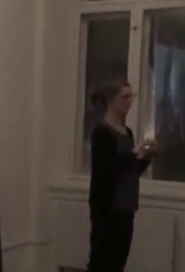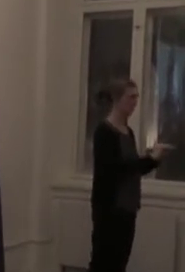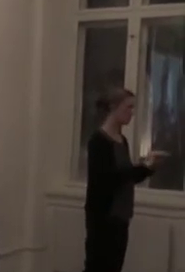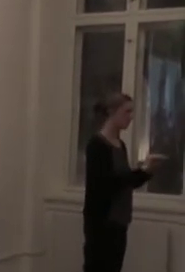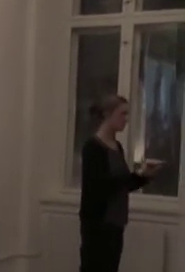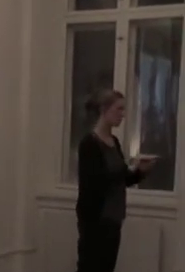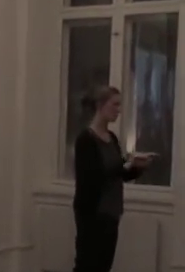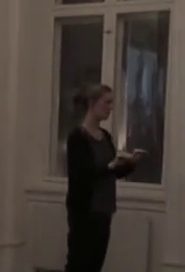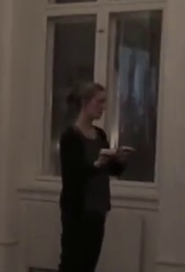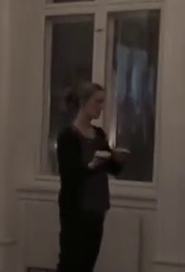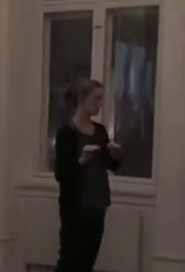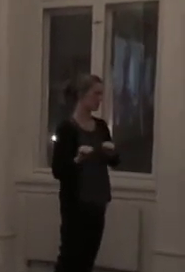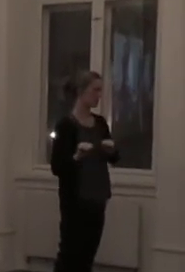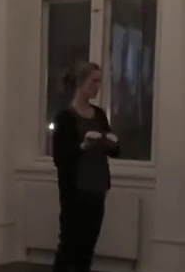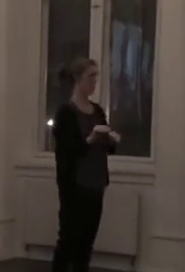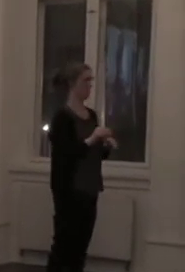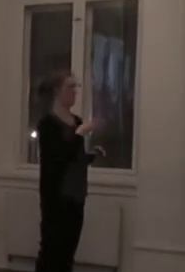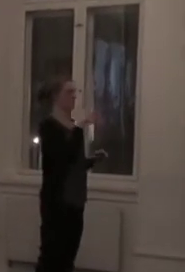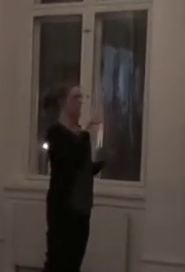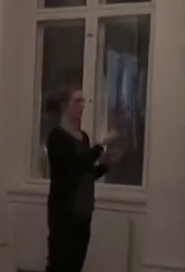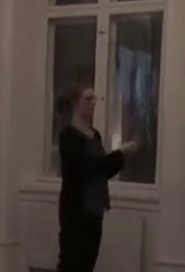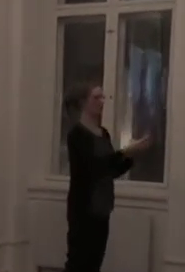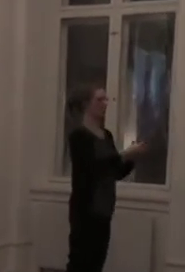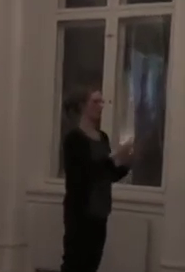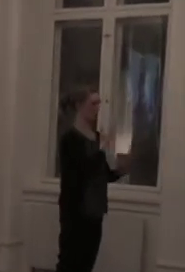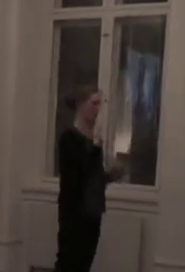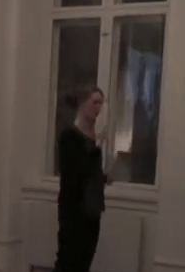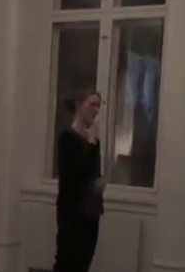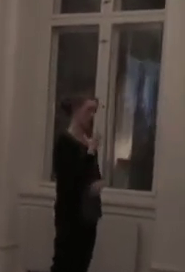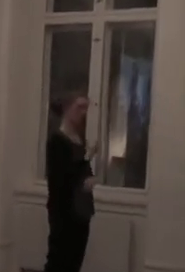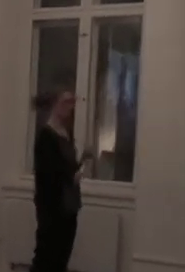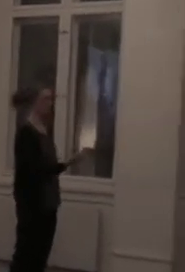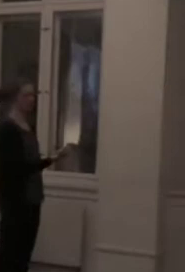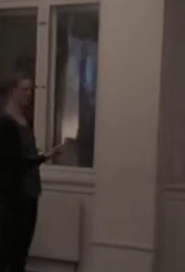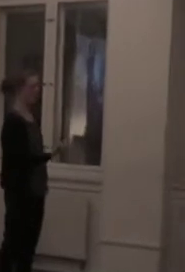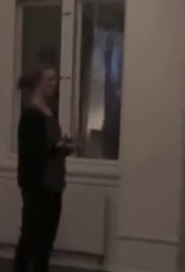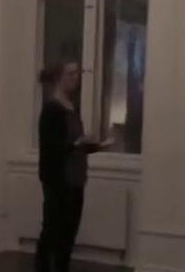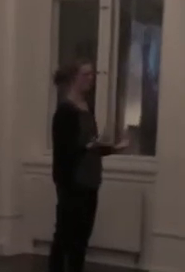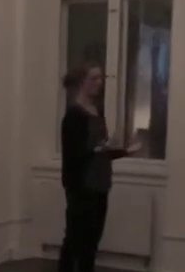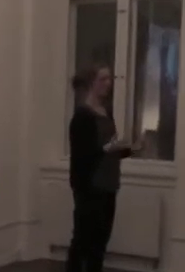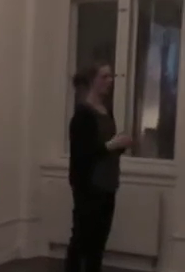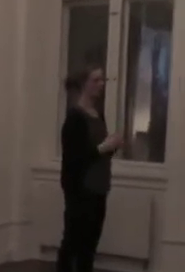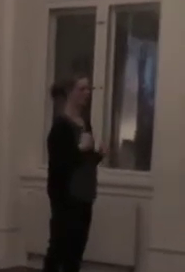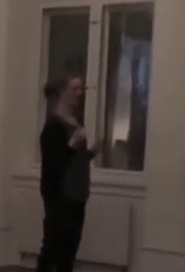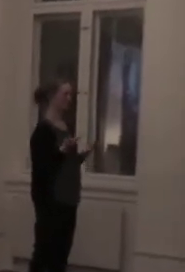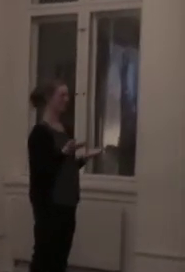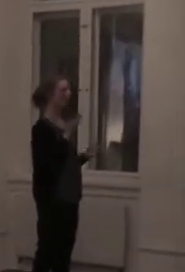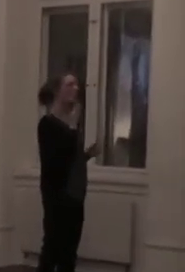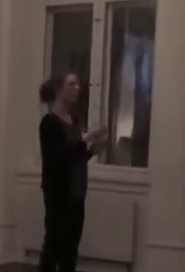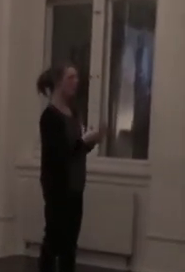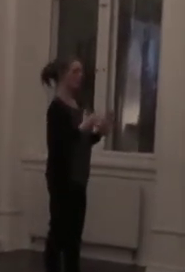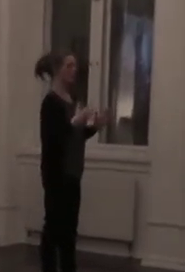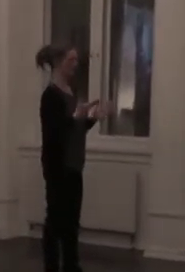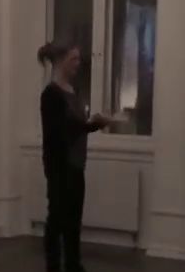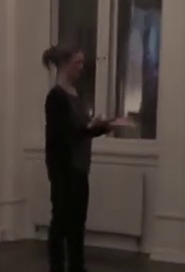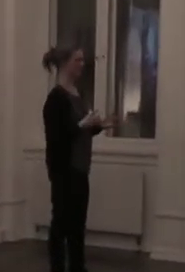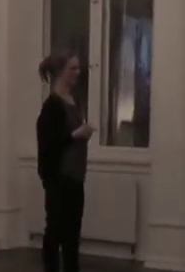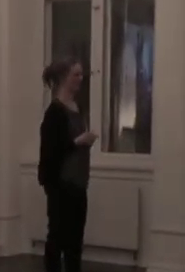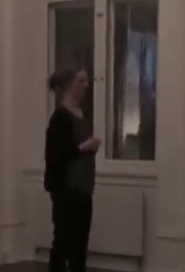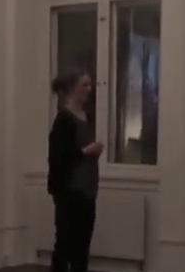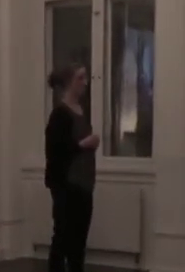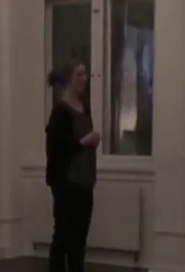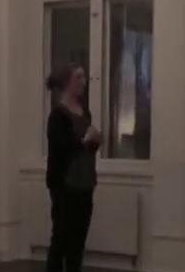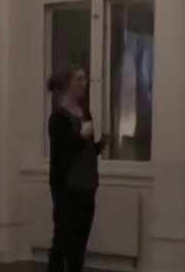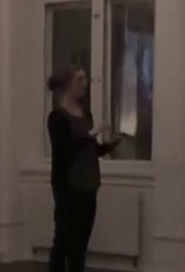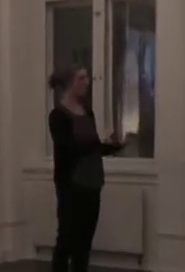have a lot of reaction, both good and bad. I'll show one of the good ones. I was giving